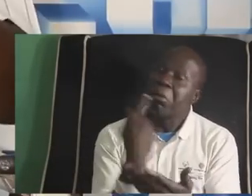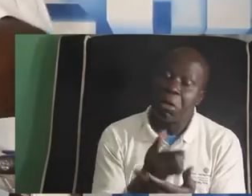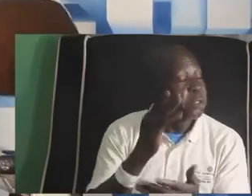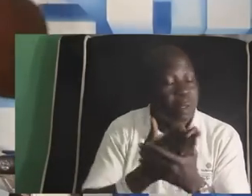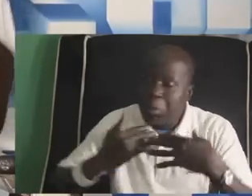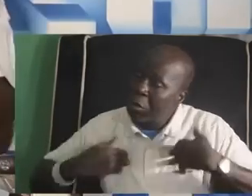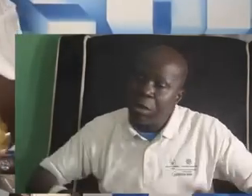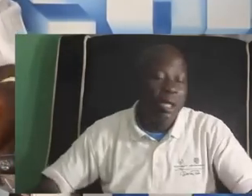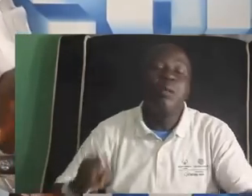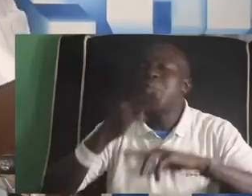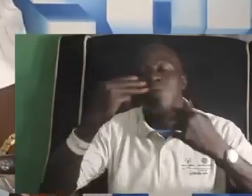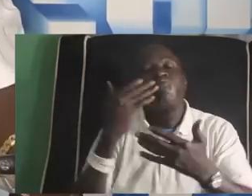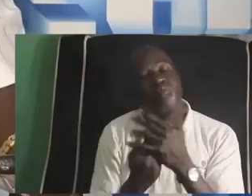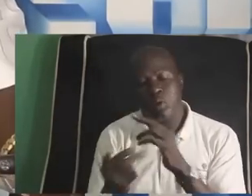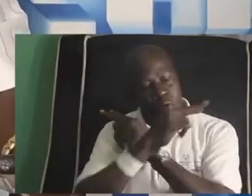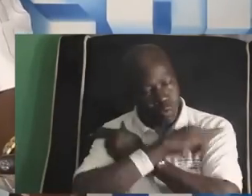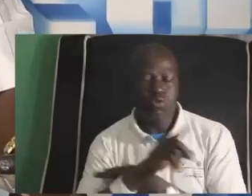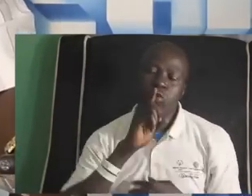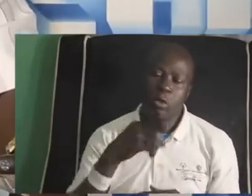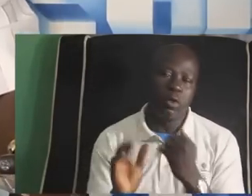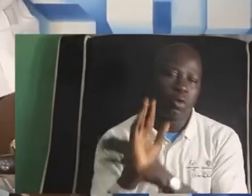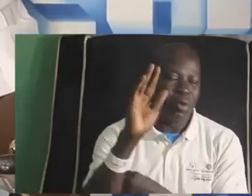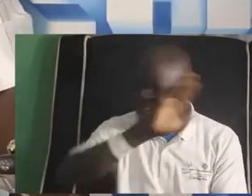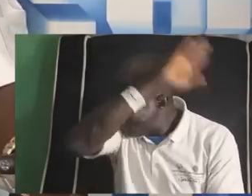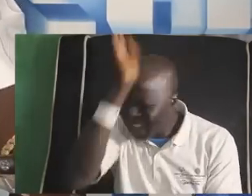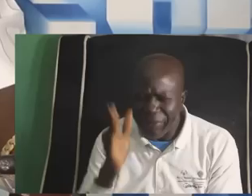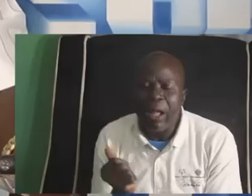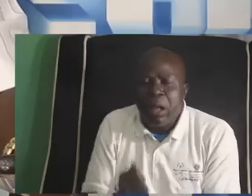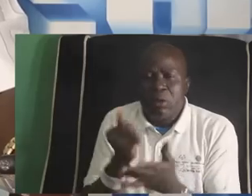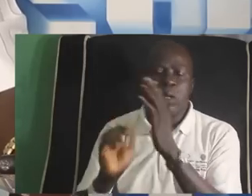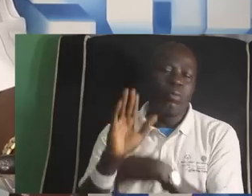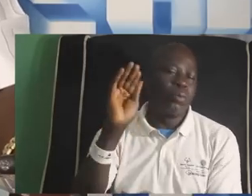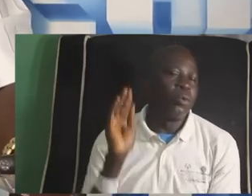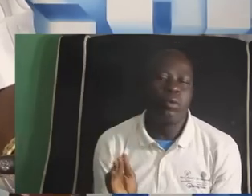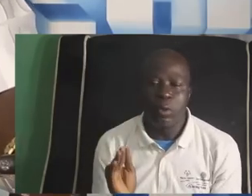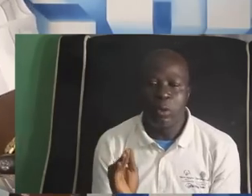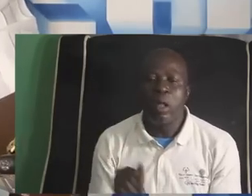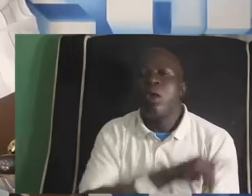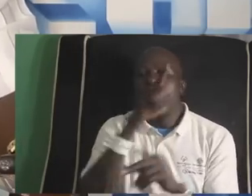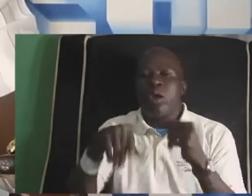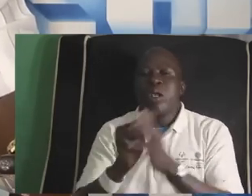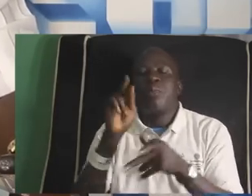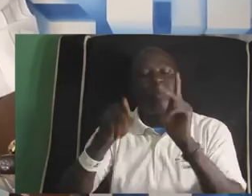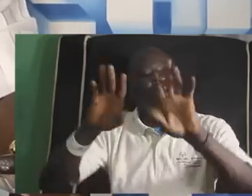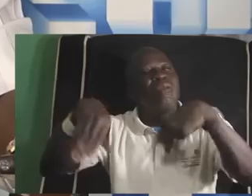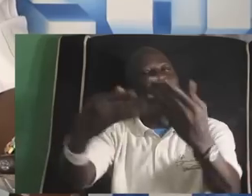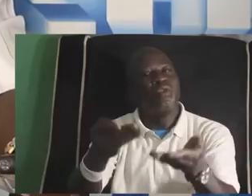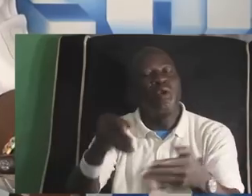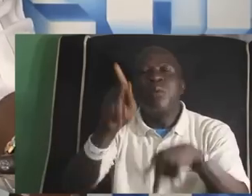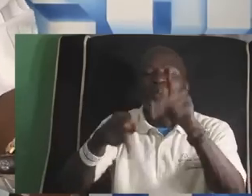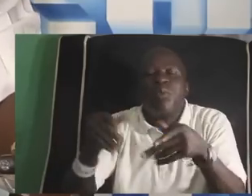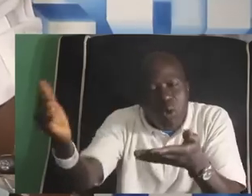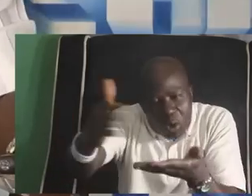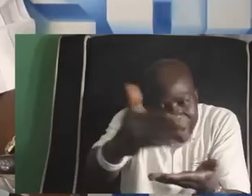o da ko ku gbeke le Olorun. It's good for you to trust in God. O ku ku le ran Olorun lowo. You can't help God. Taye ba fun ni. If aye